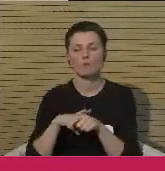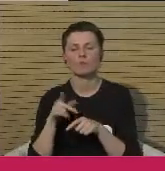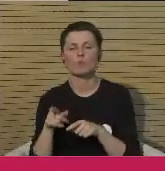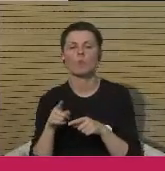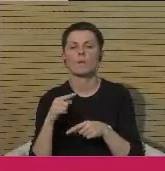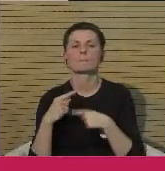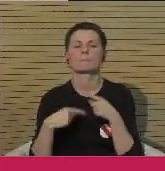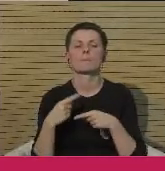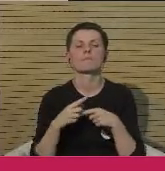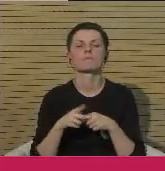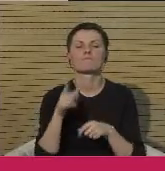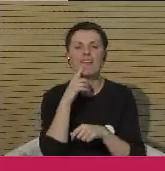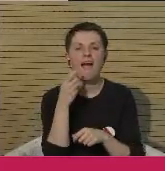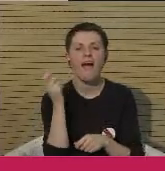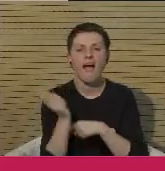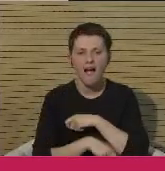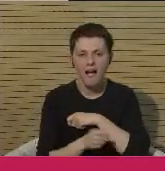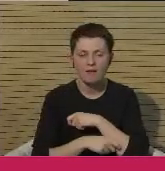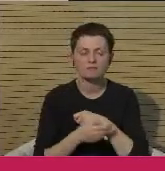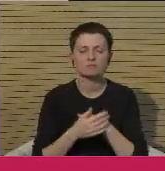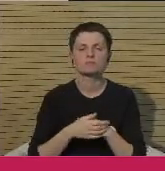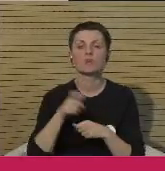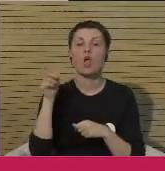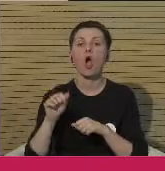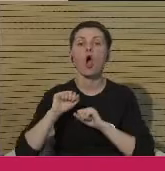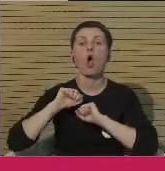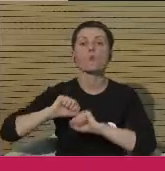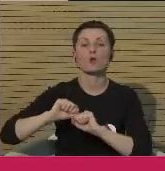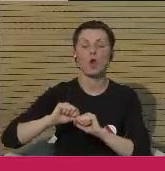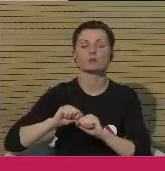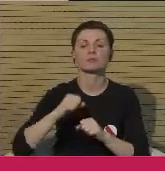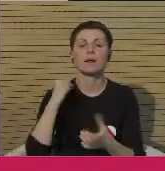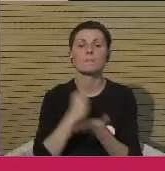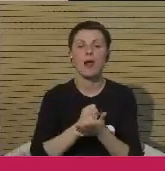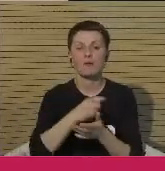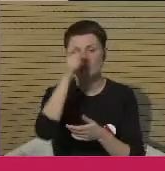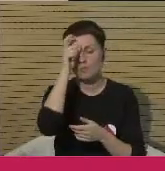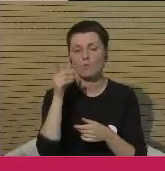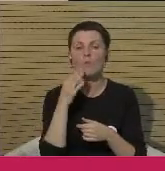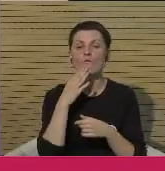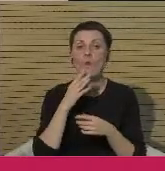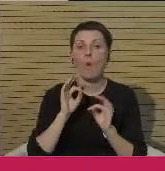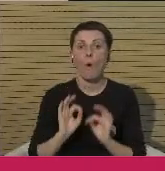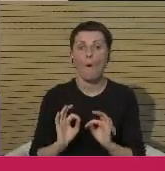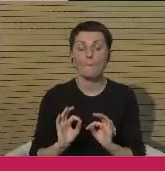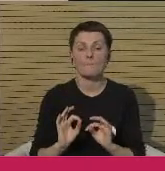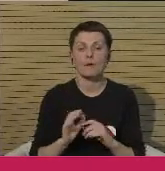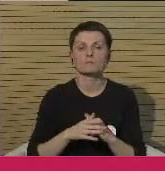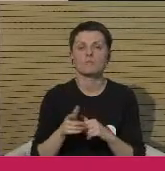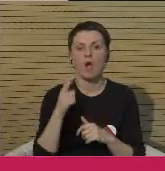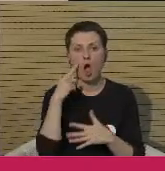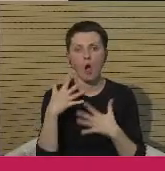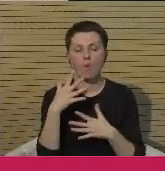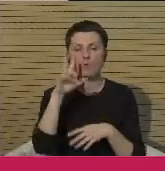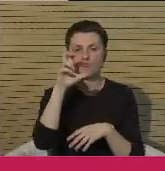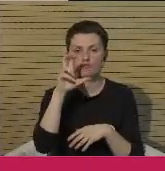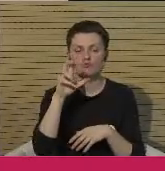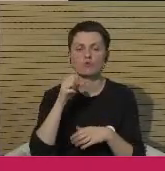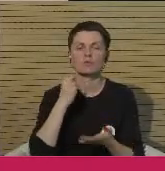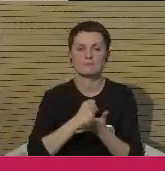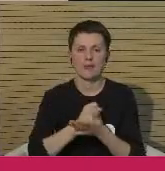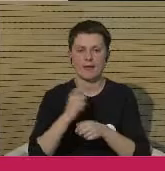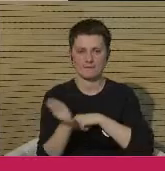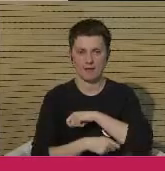Legal actions, in some cases these are administrative, in others this is penal legal actions, and